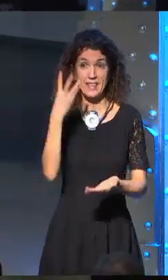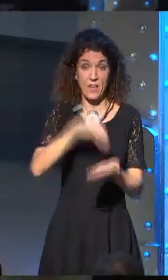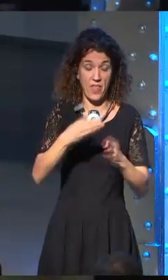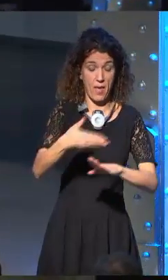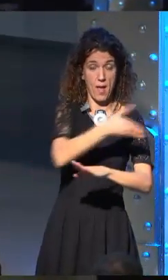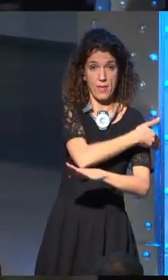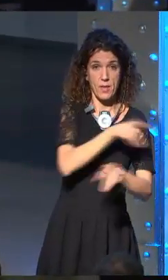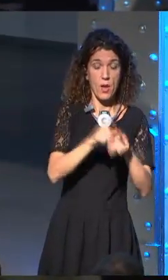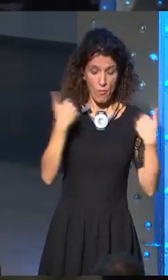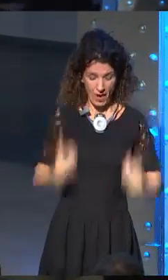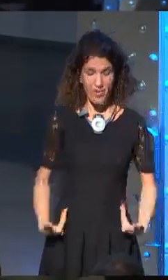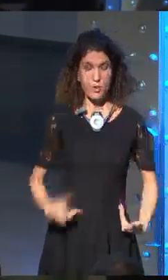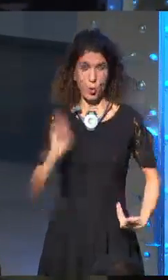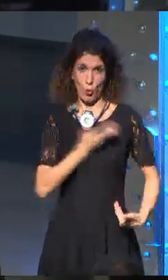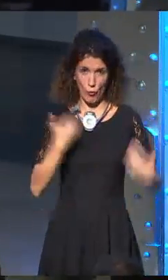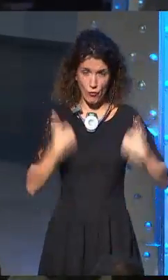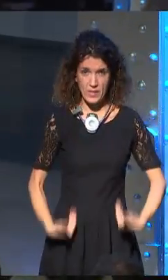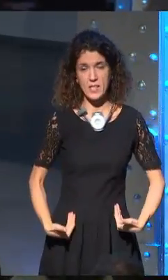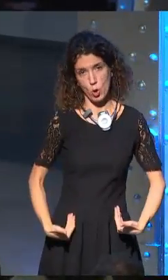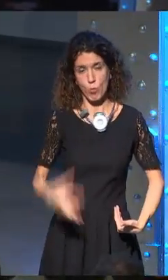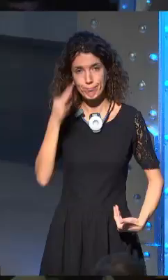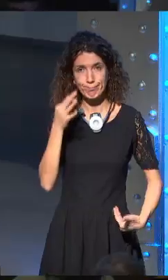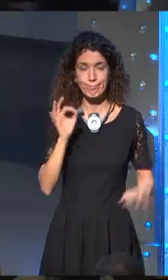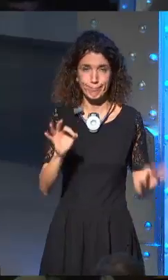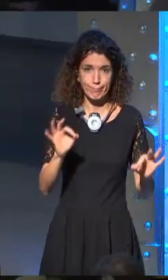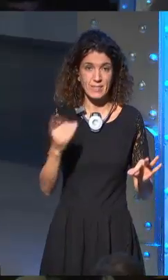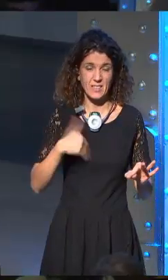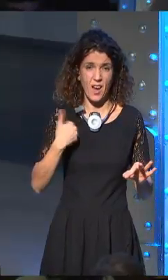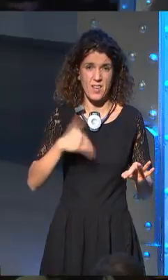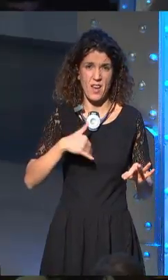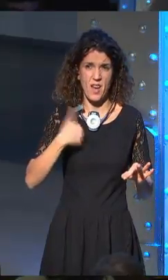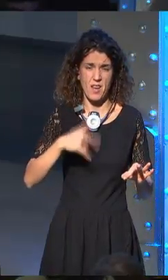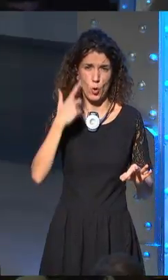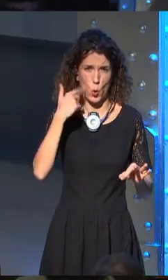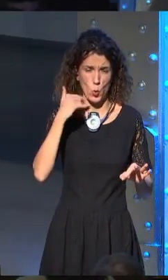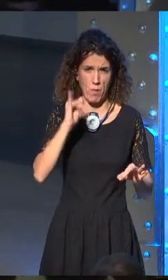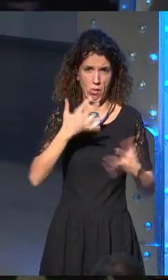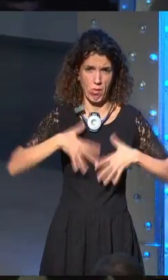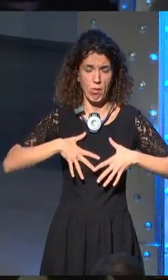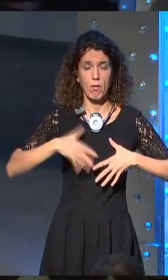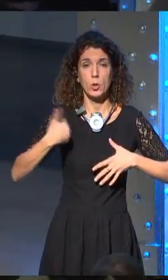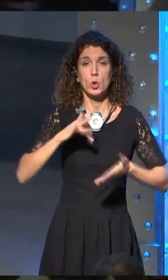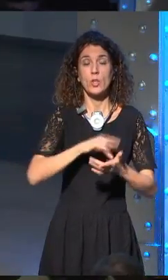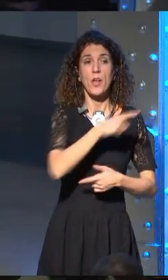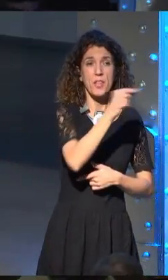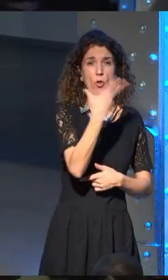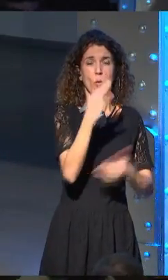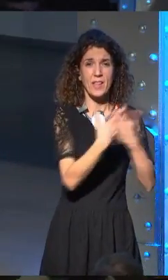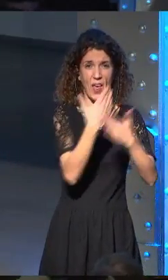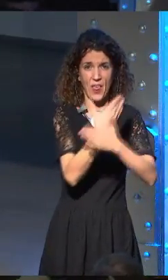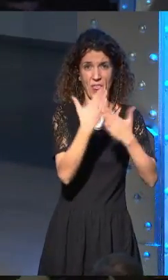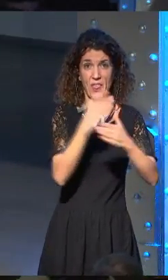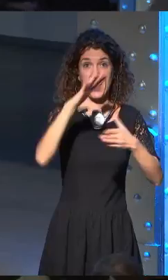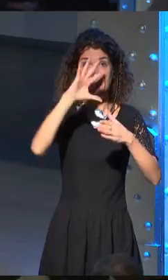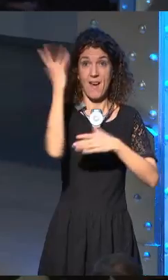effects are something I was sort of familiar with, you know, having spent 159 days in space. But this time, spending